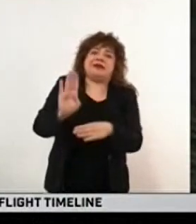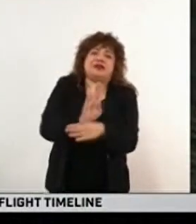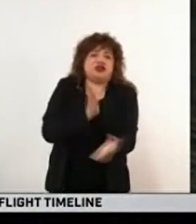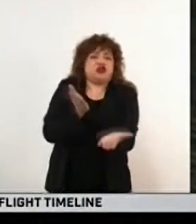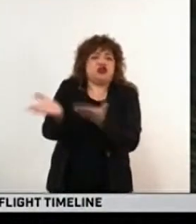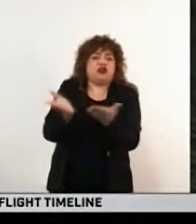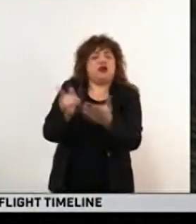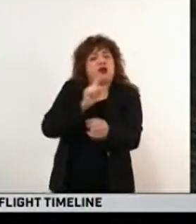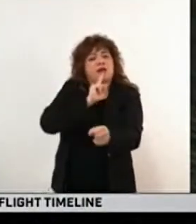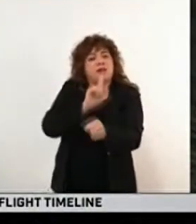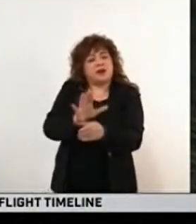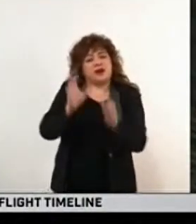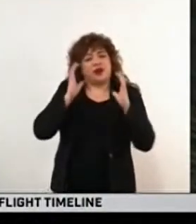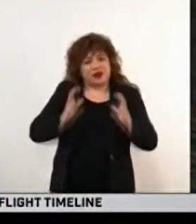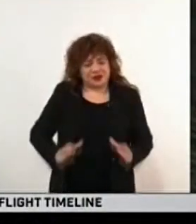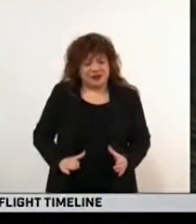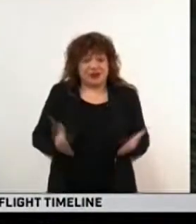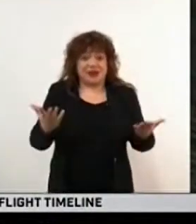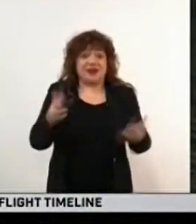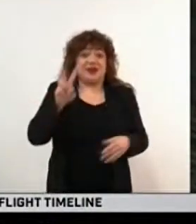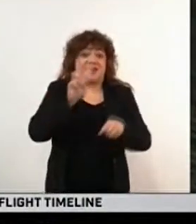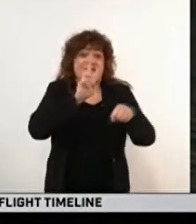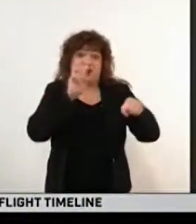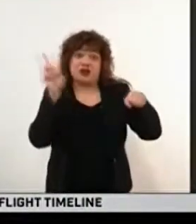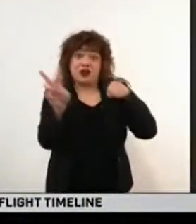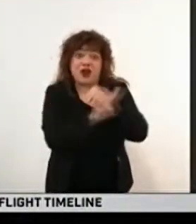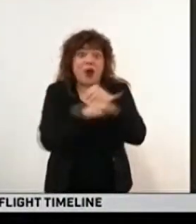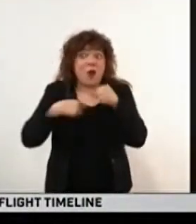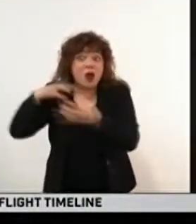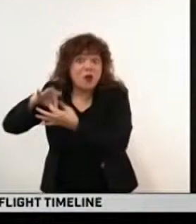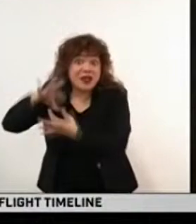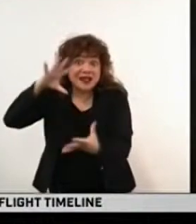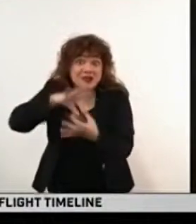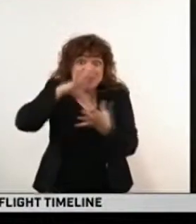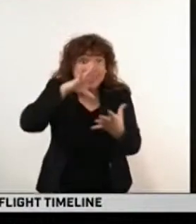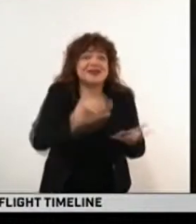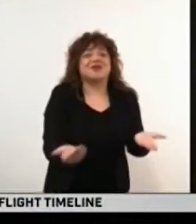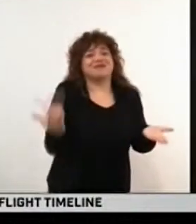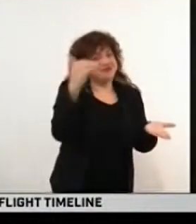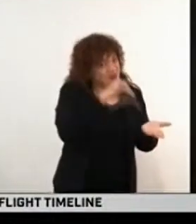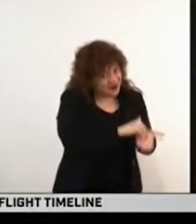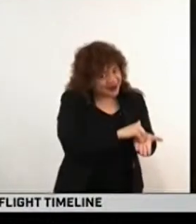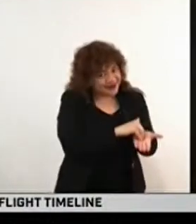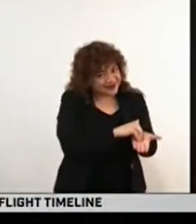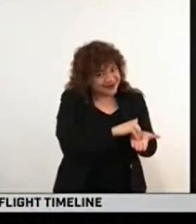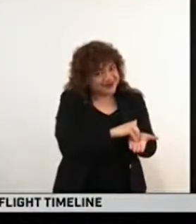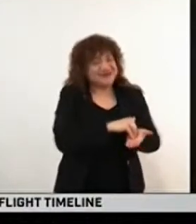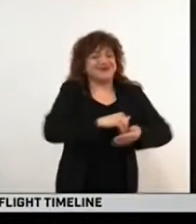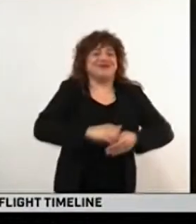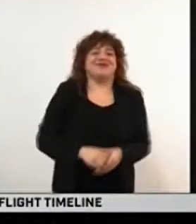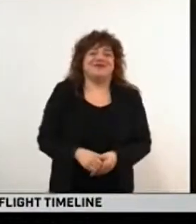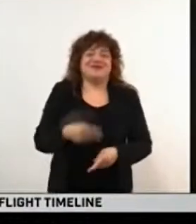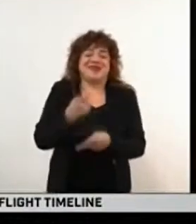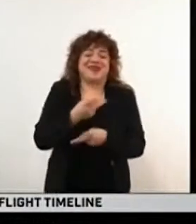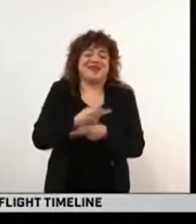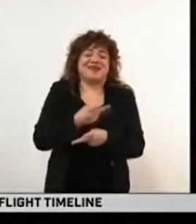our customers. Because here at Virgin Orbit, we release, release, repeat. Take care.